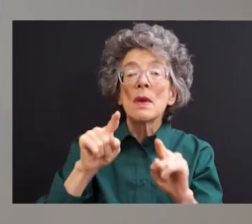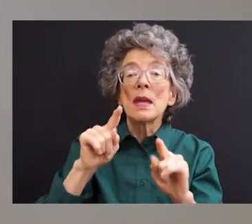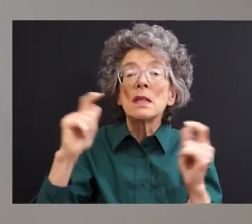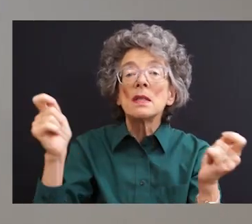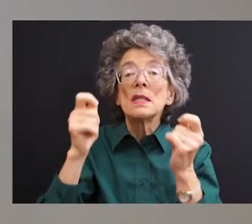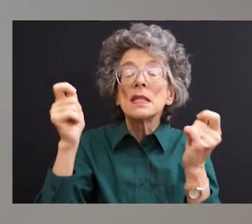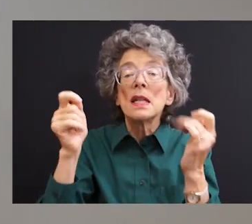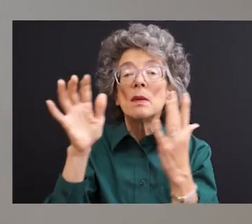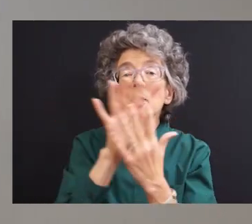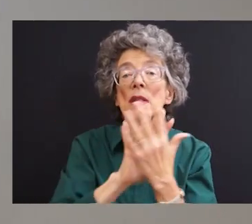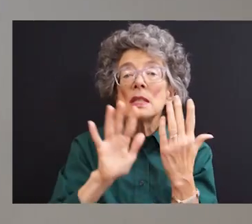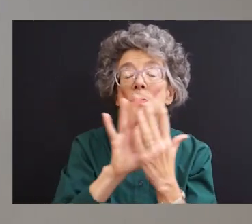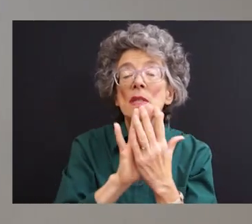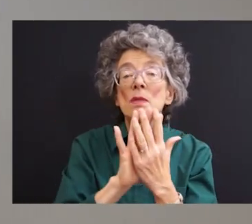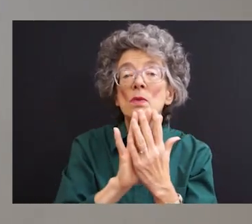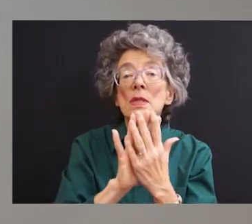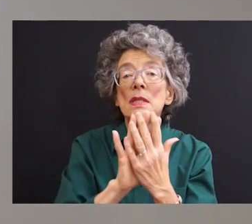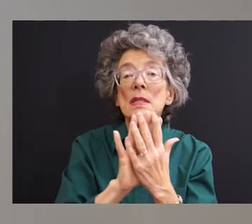these mysteries.